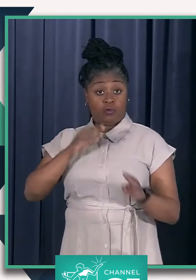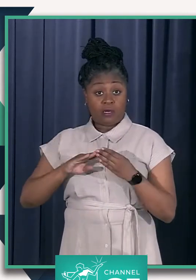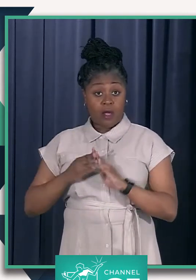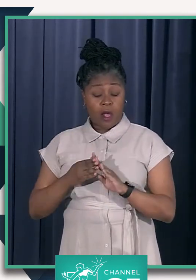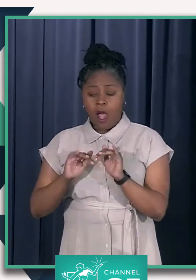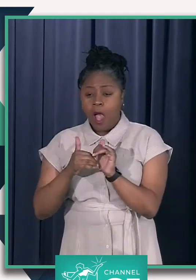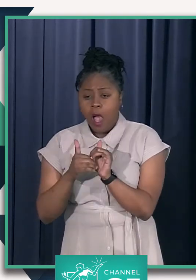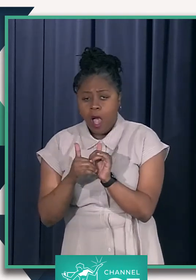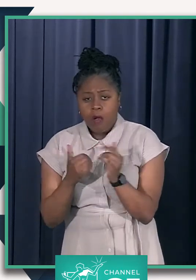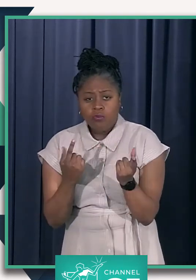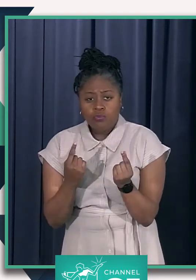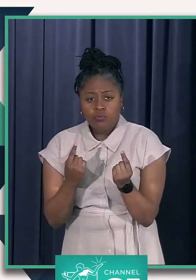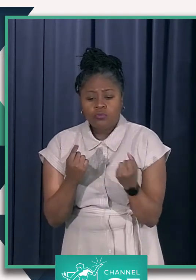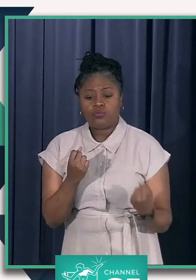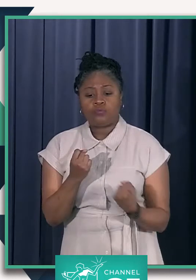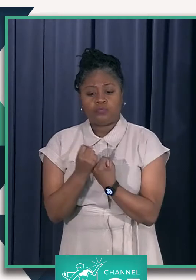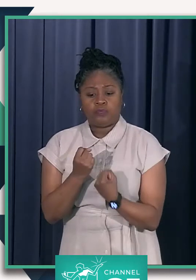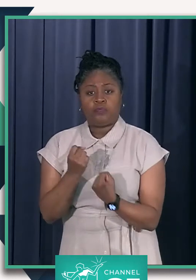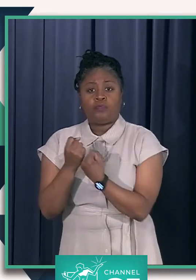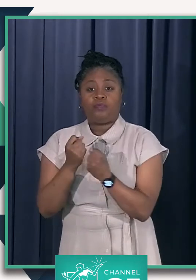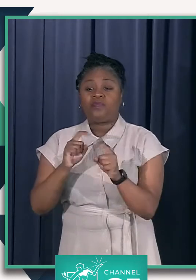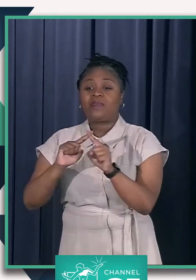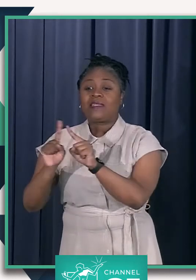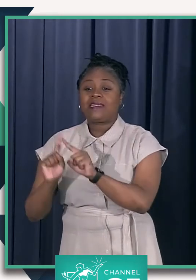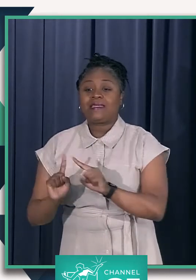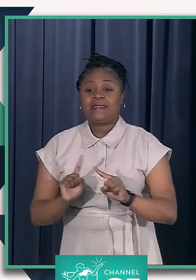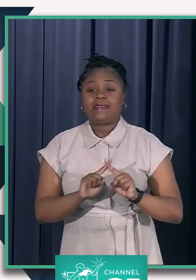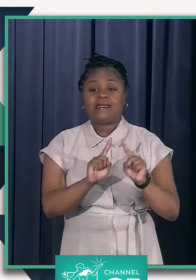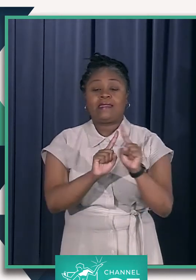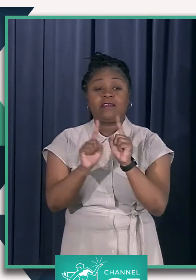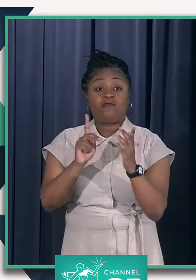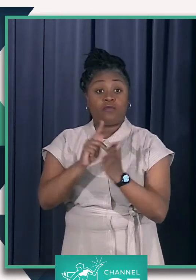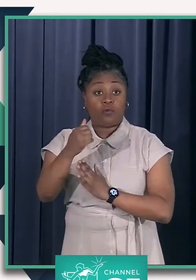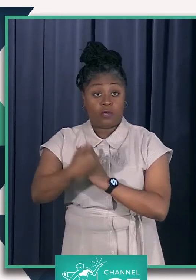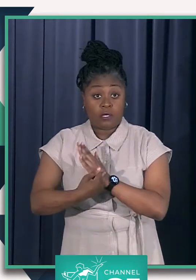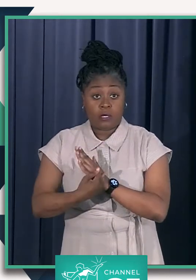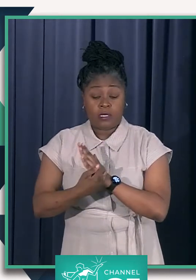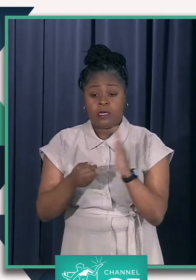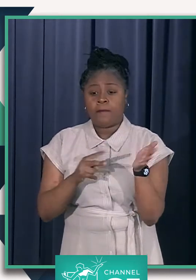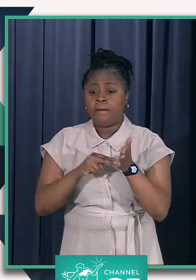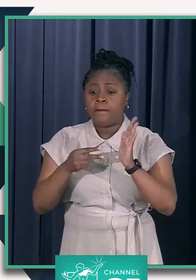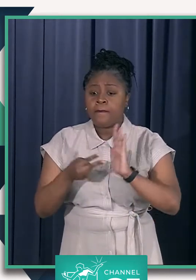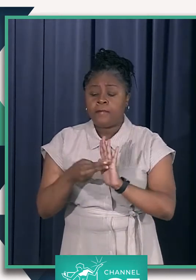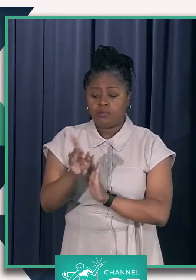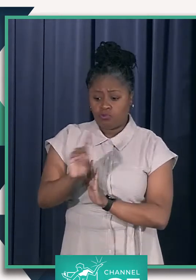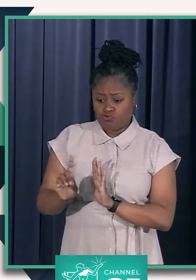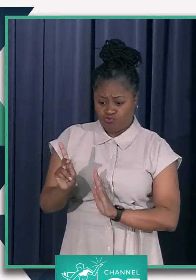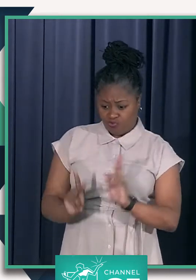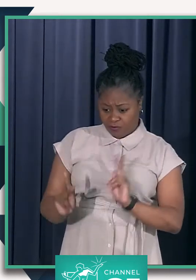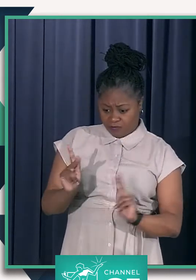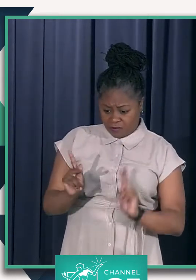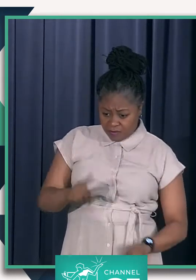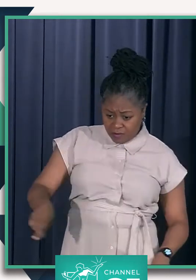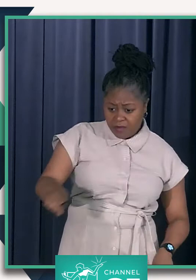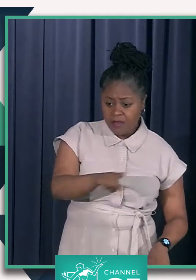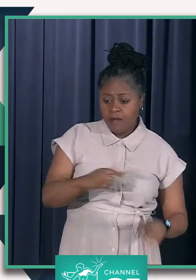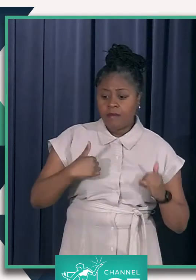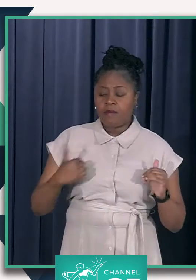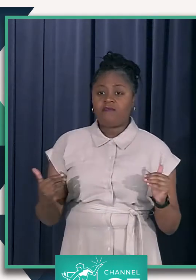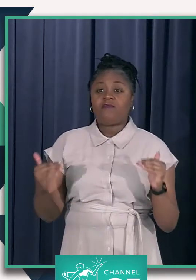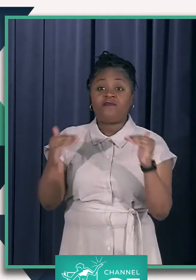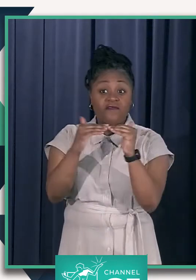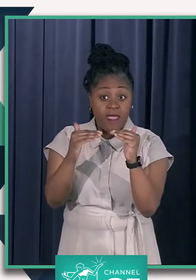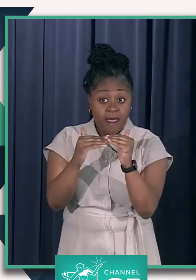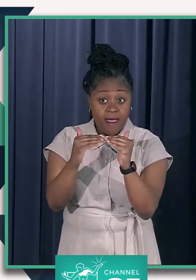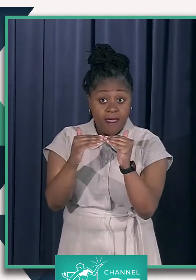and projects that ensure that Detroiters have a fair chance at opportunity. We firmly believe that equitable,